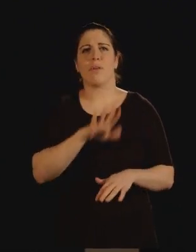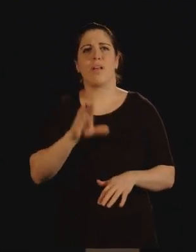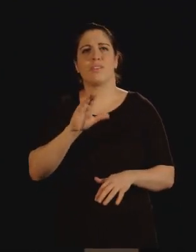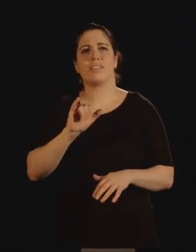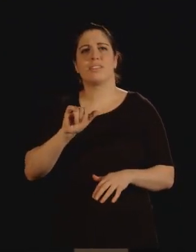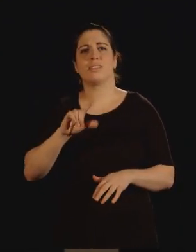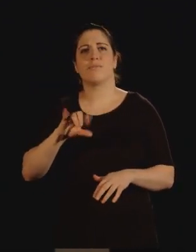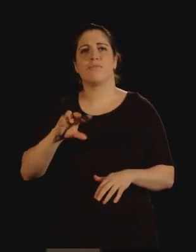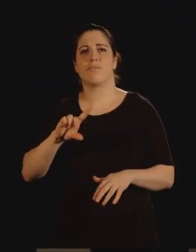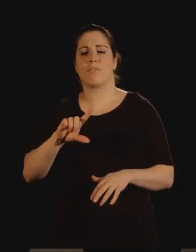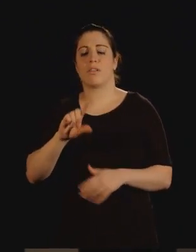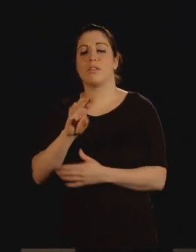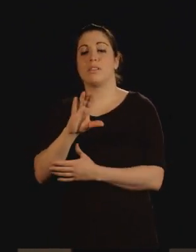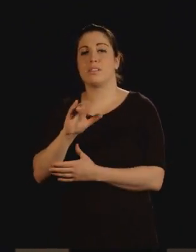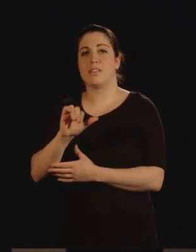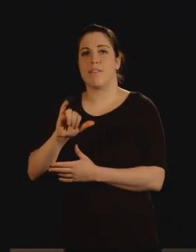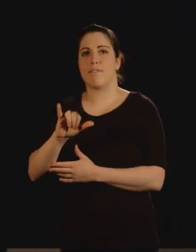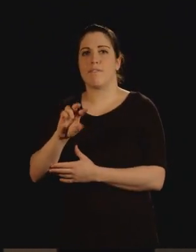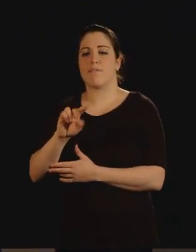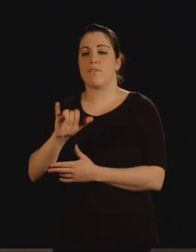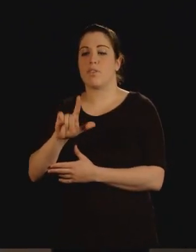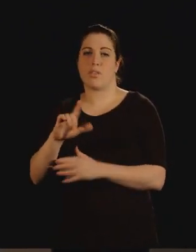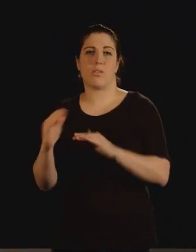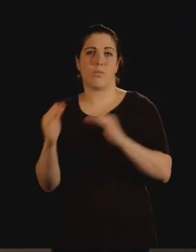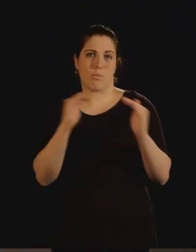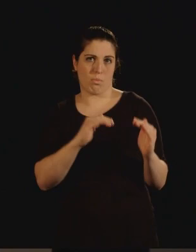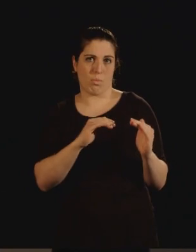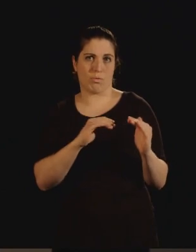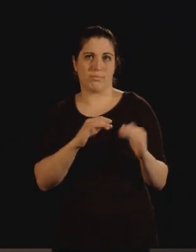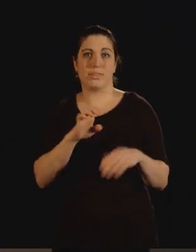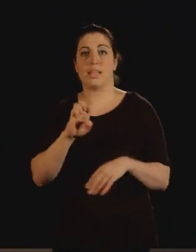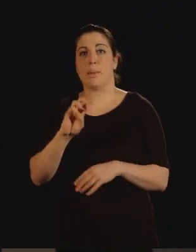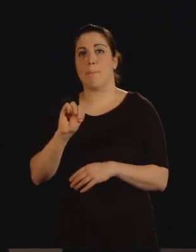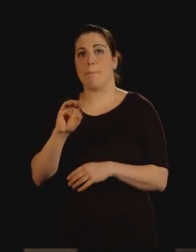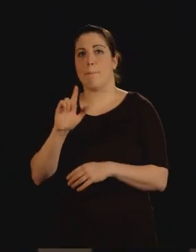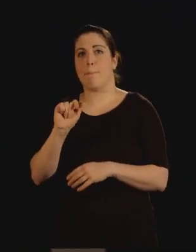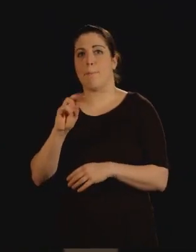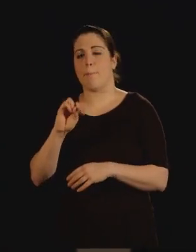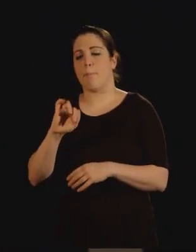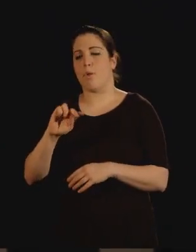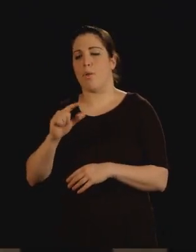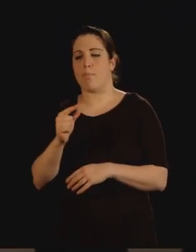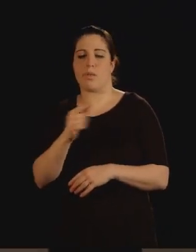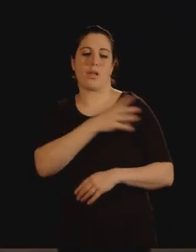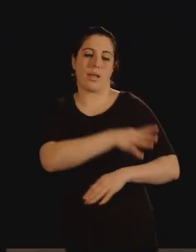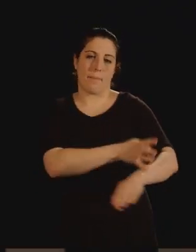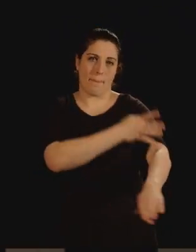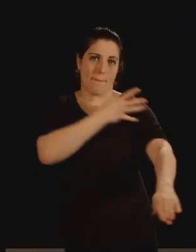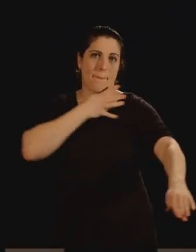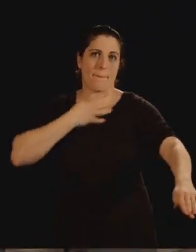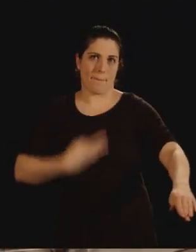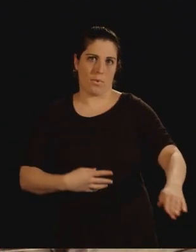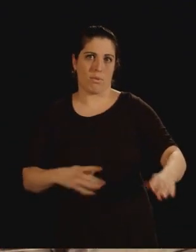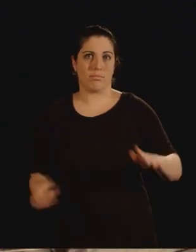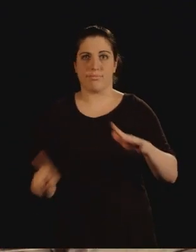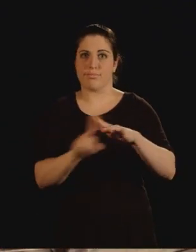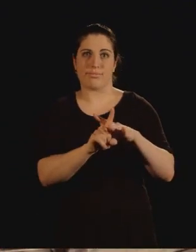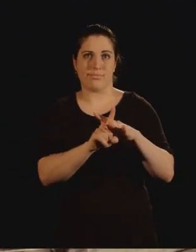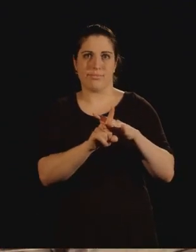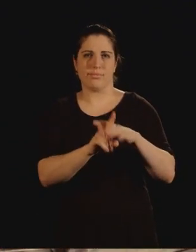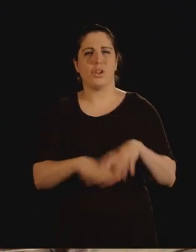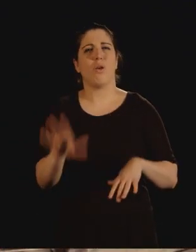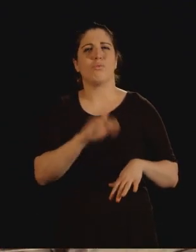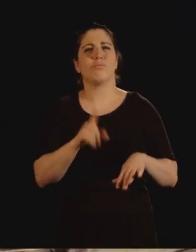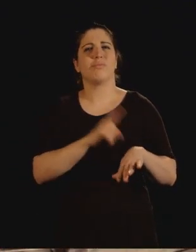was introduced during the Civil War. However, it wasn't until 1865, when Abraham Lincoln was